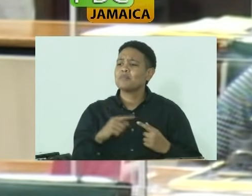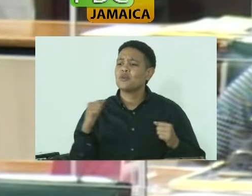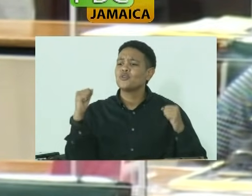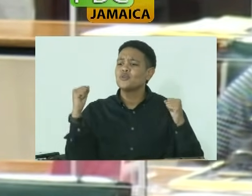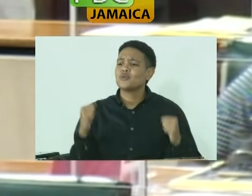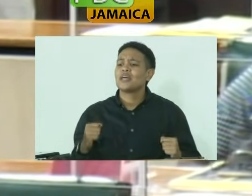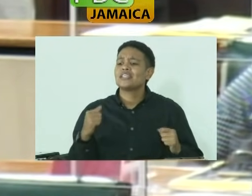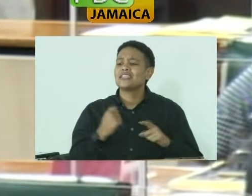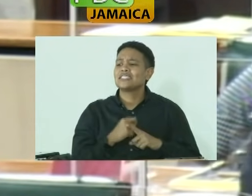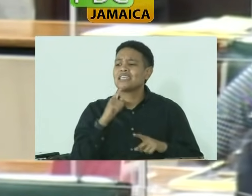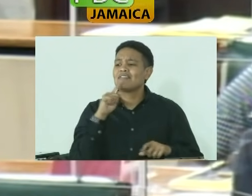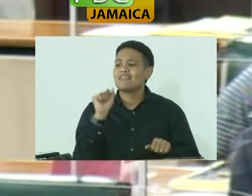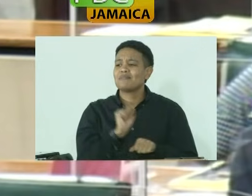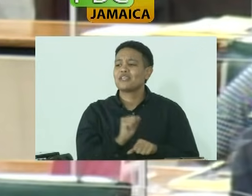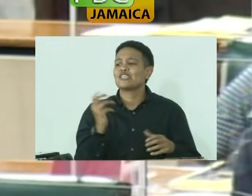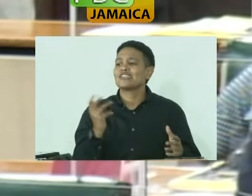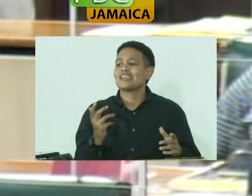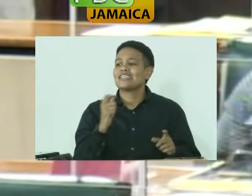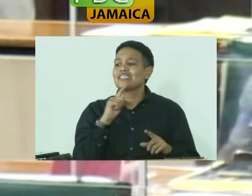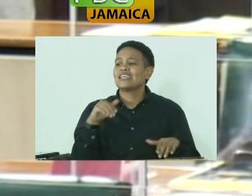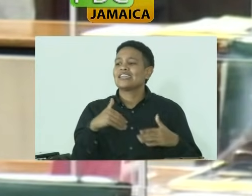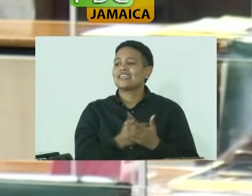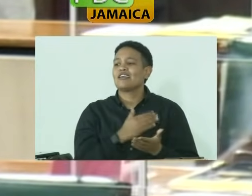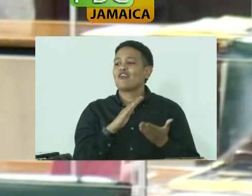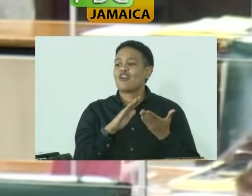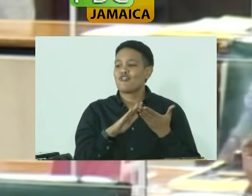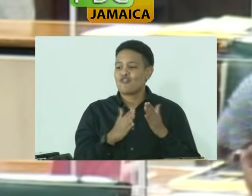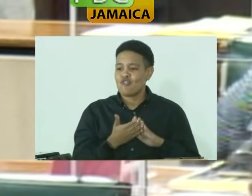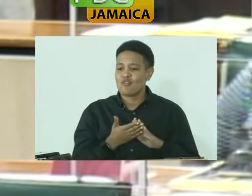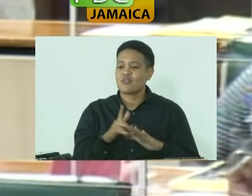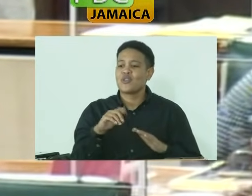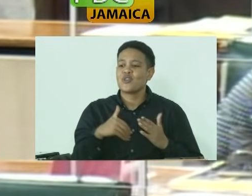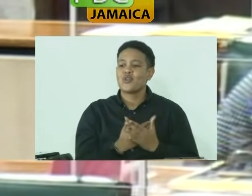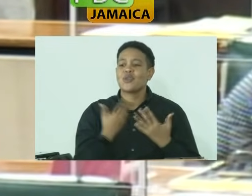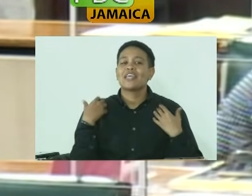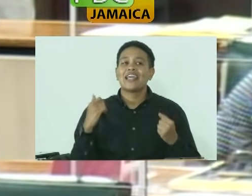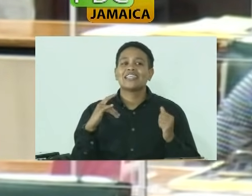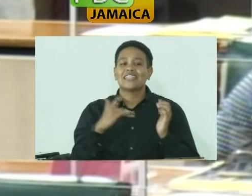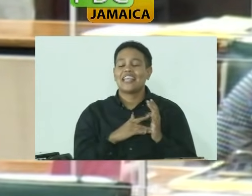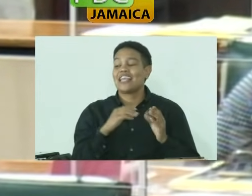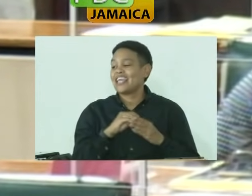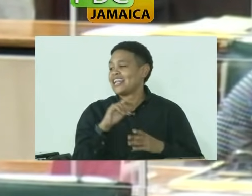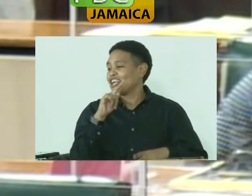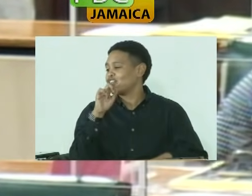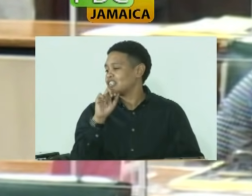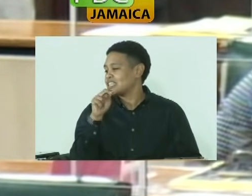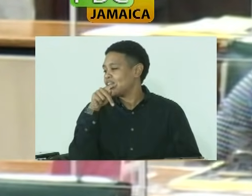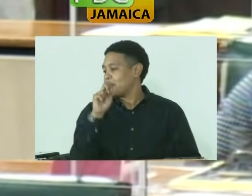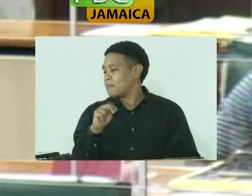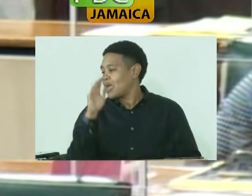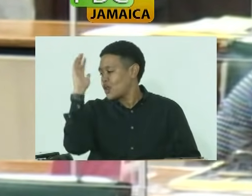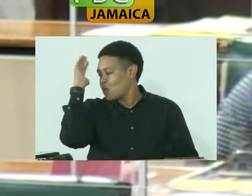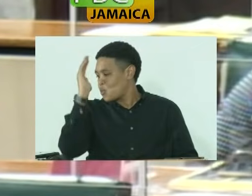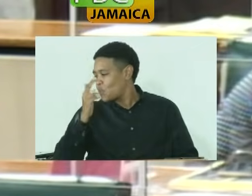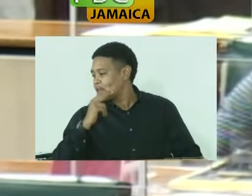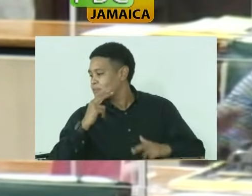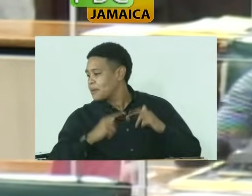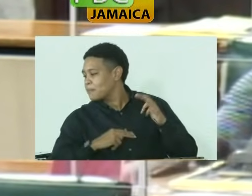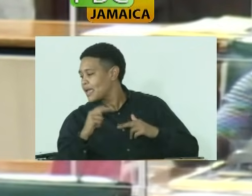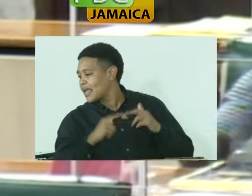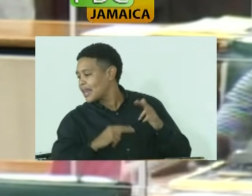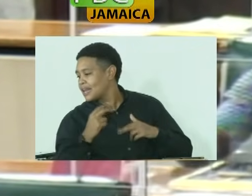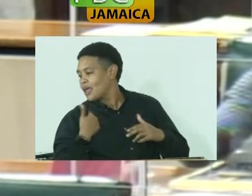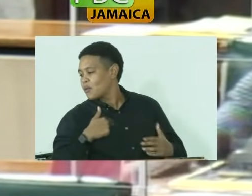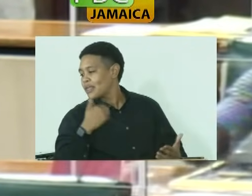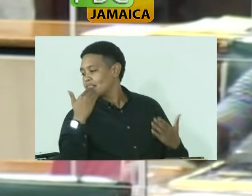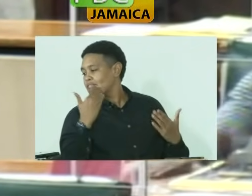Wellness to ensure that the new health centre in Christian Penn will be built, and we